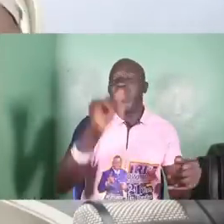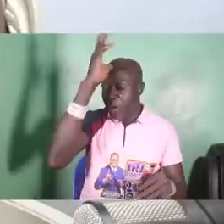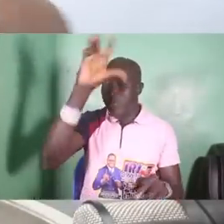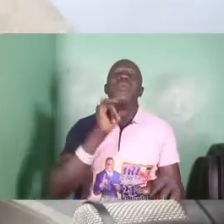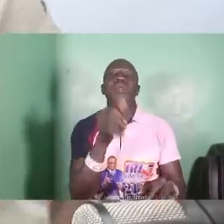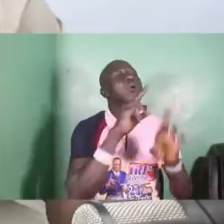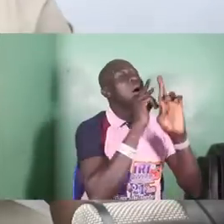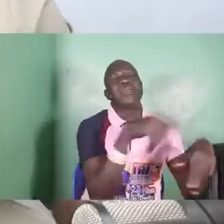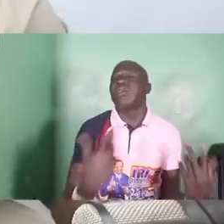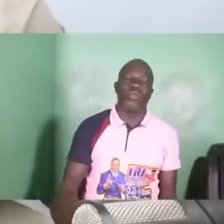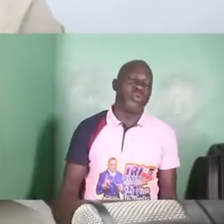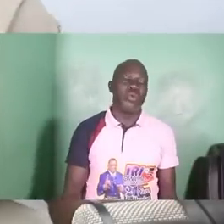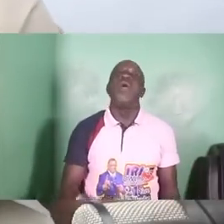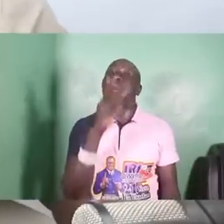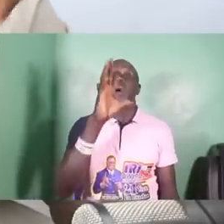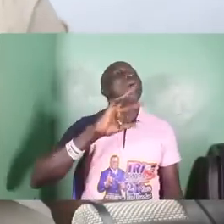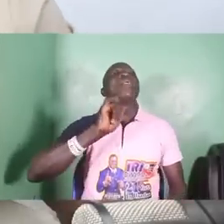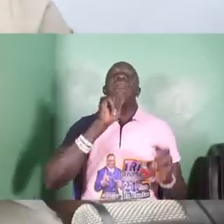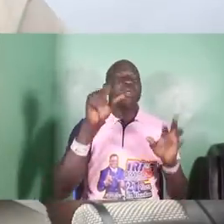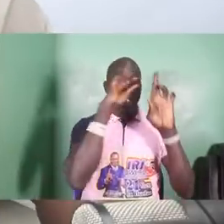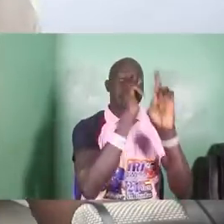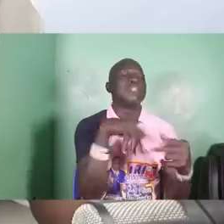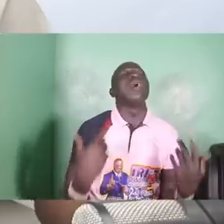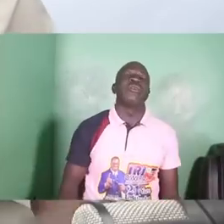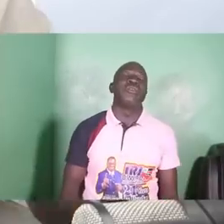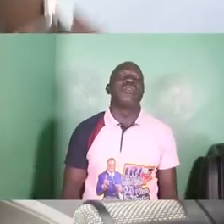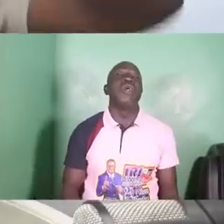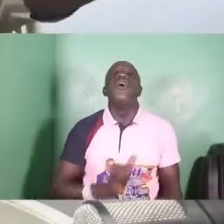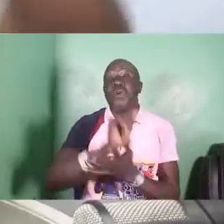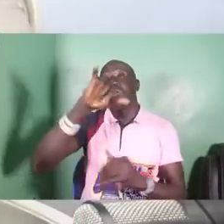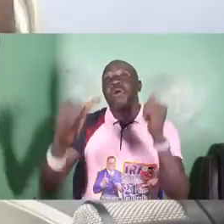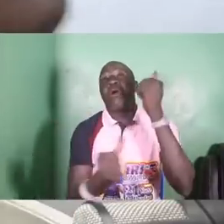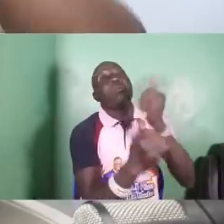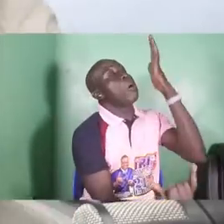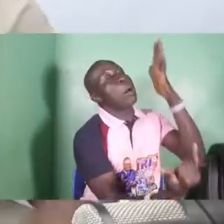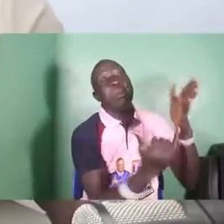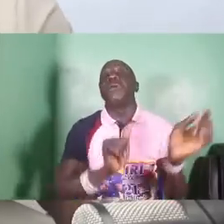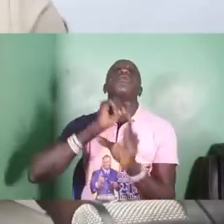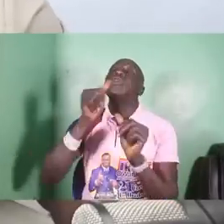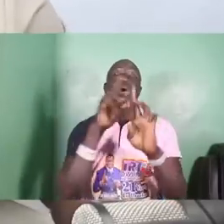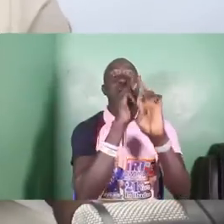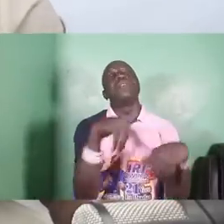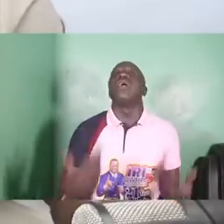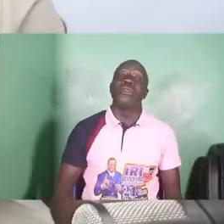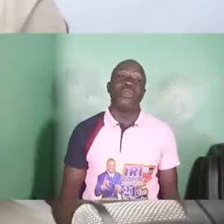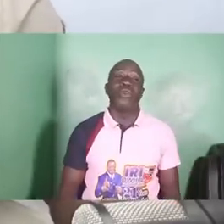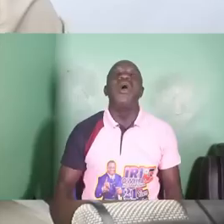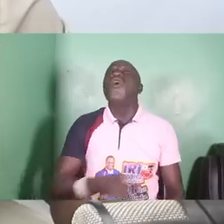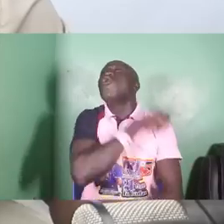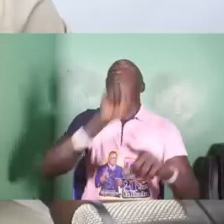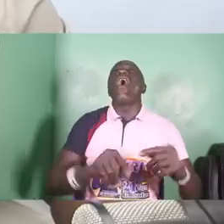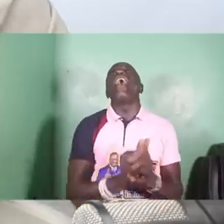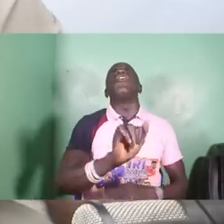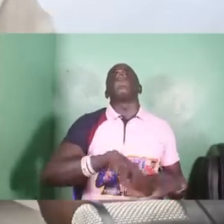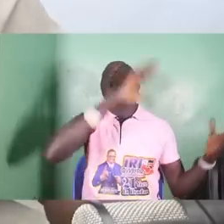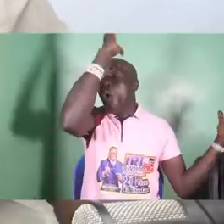they'll download. Your father did not answer you. Mama, they'll download. Your mother did not rescue you. Baba, yeah, bro, download. Younger ones are elderly ones. And that did not